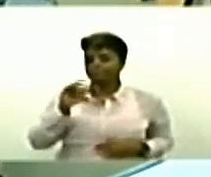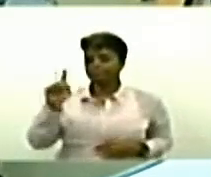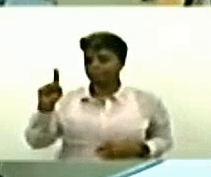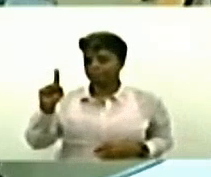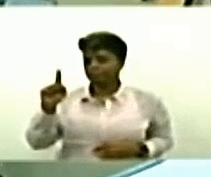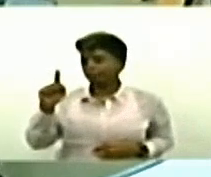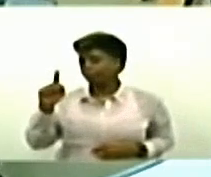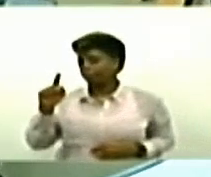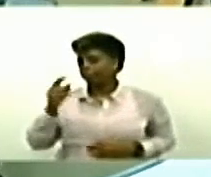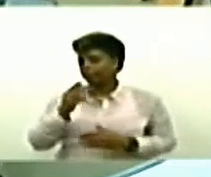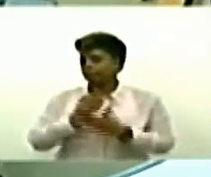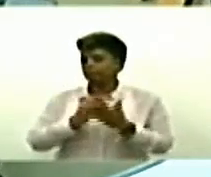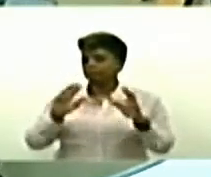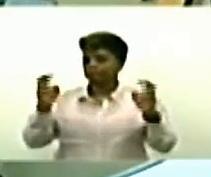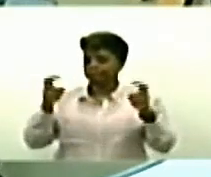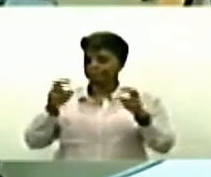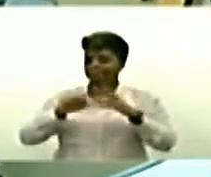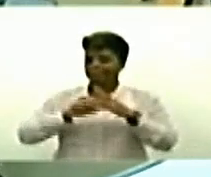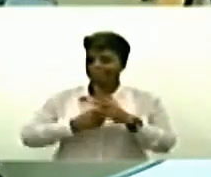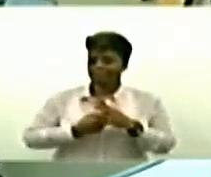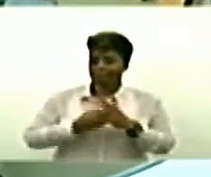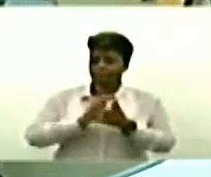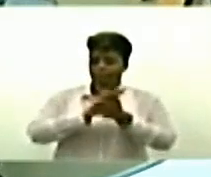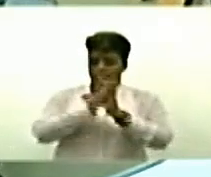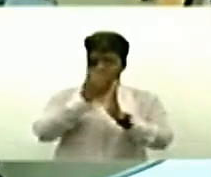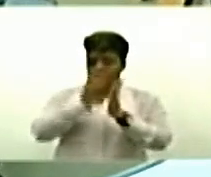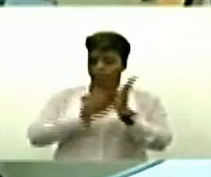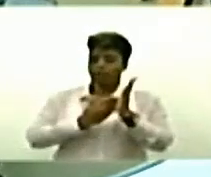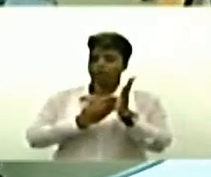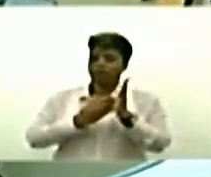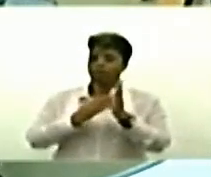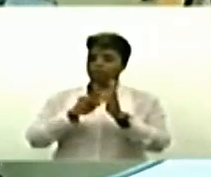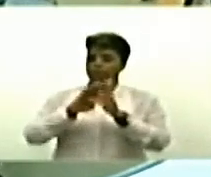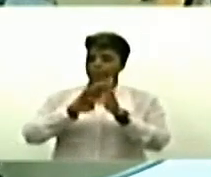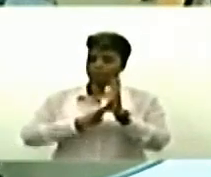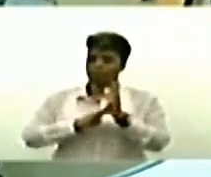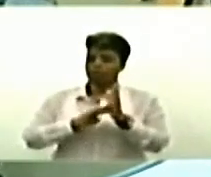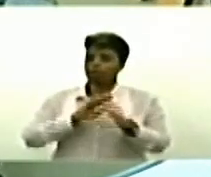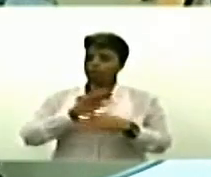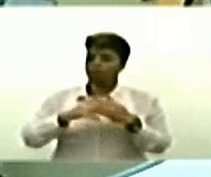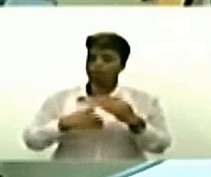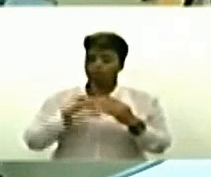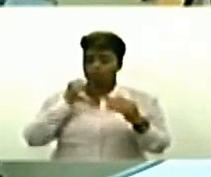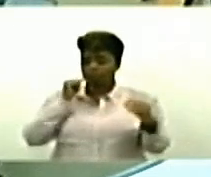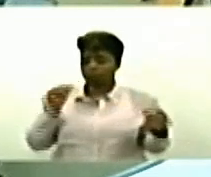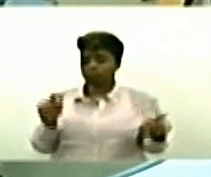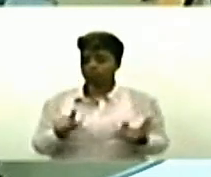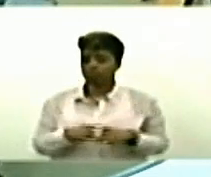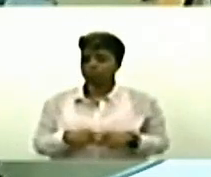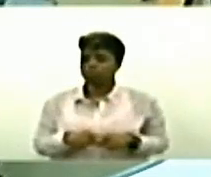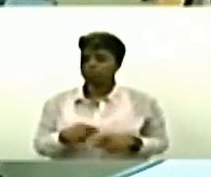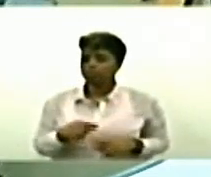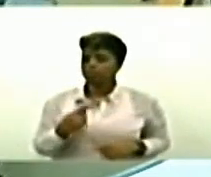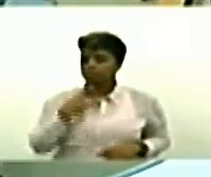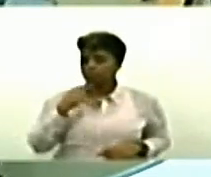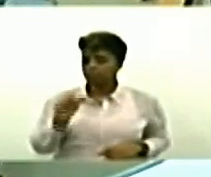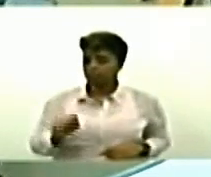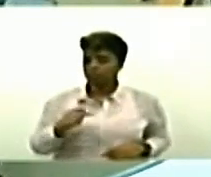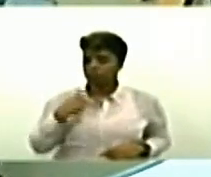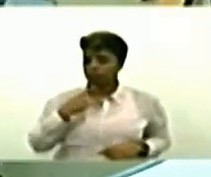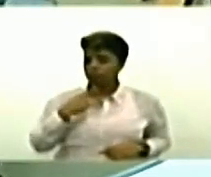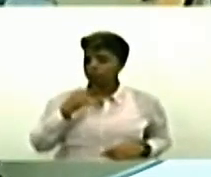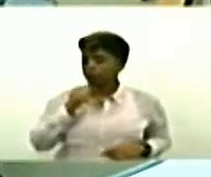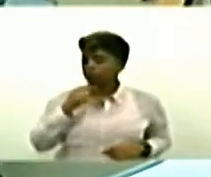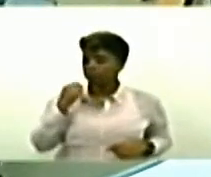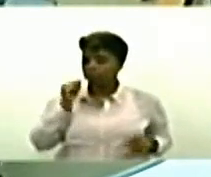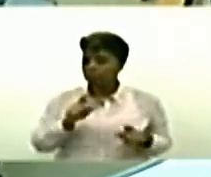and commencement forms part of the bill. Those who have that opinion say aye. To the contrary opinion say nay.